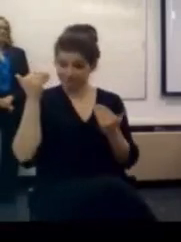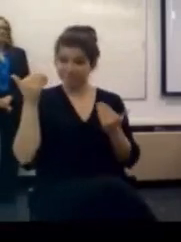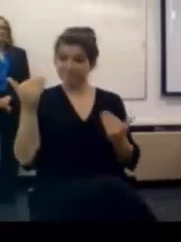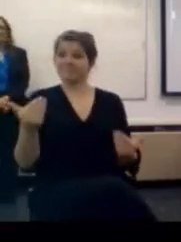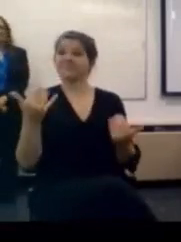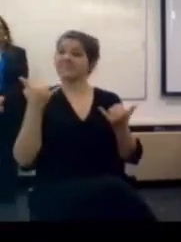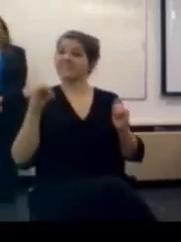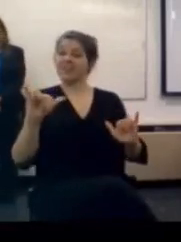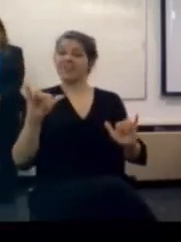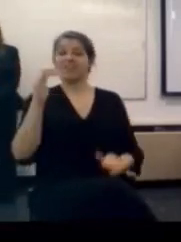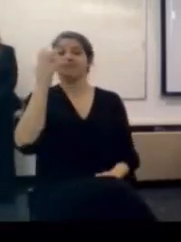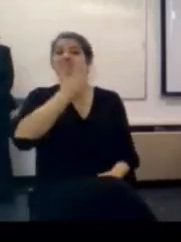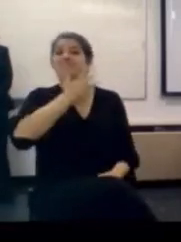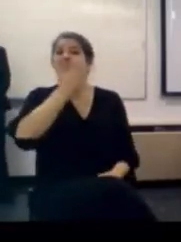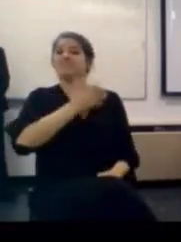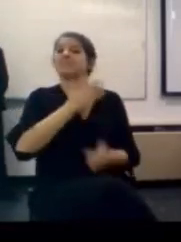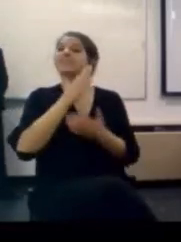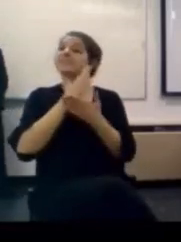impossible dream,